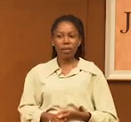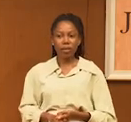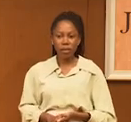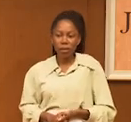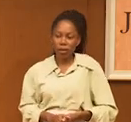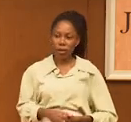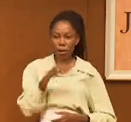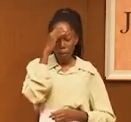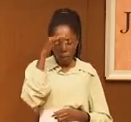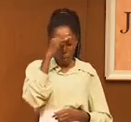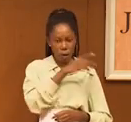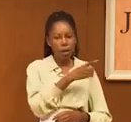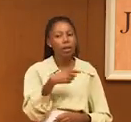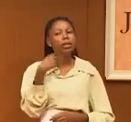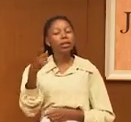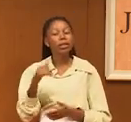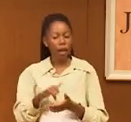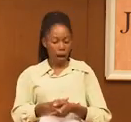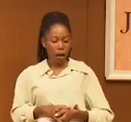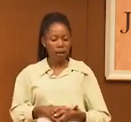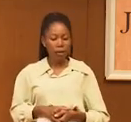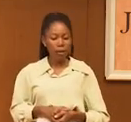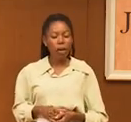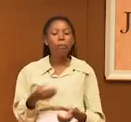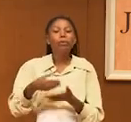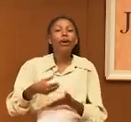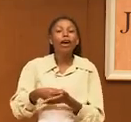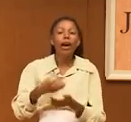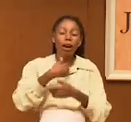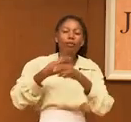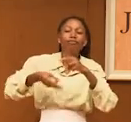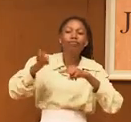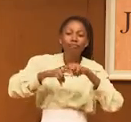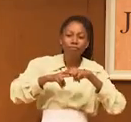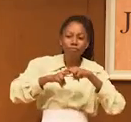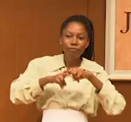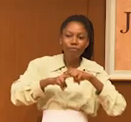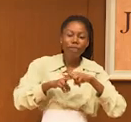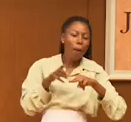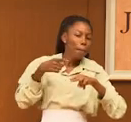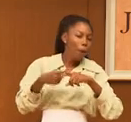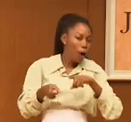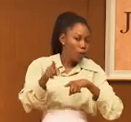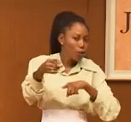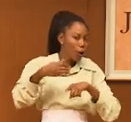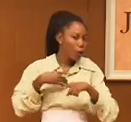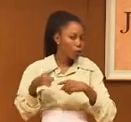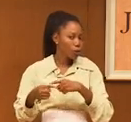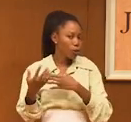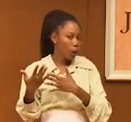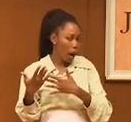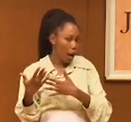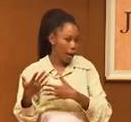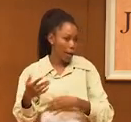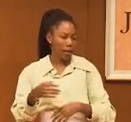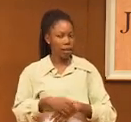reason, so that he said he will sell, but if I can hold on when the Bitcoin rise well, that I will make